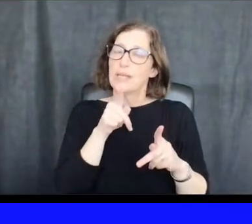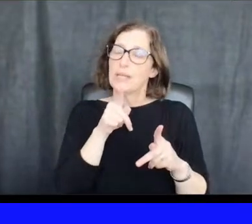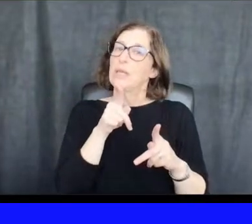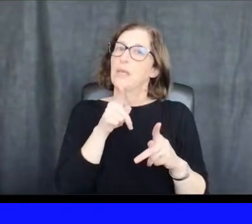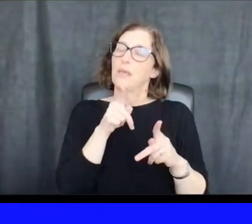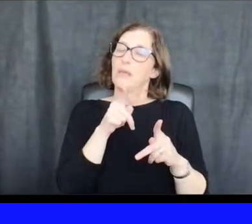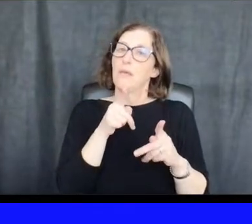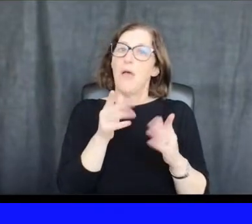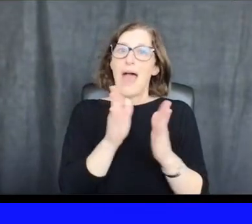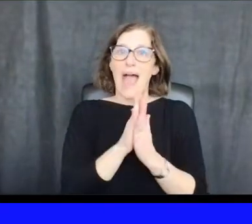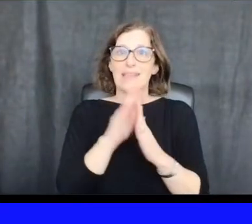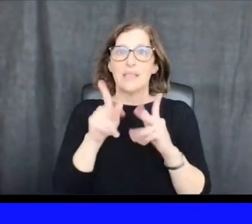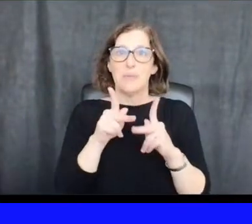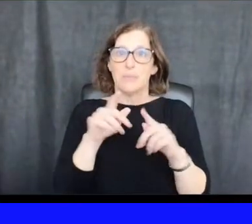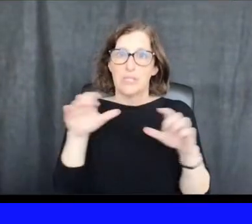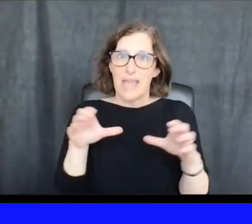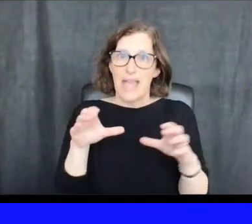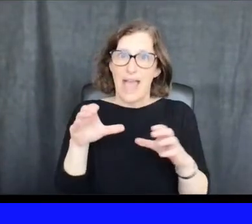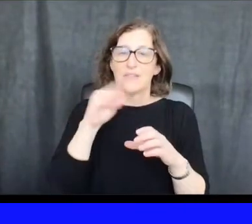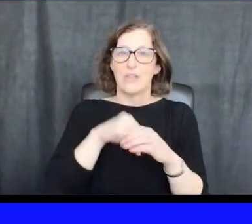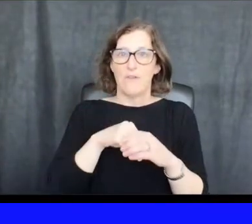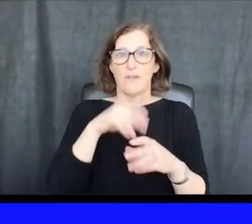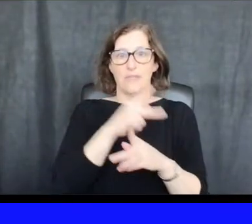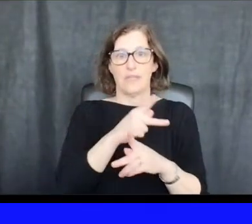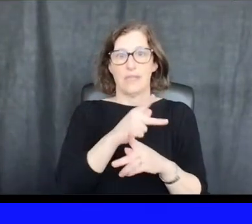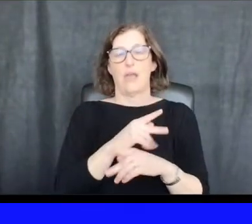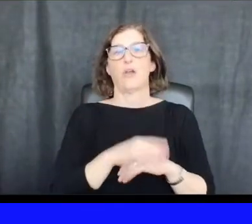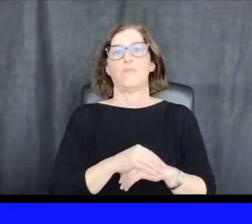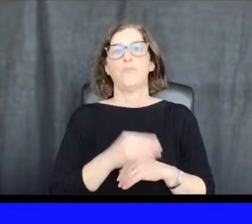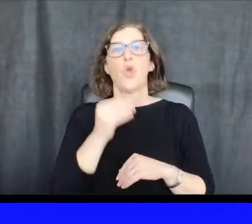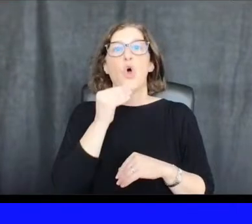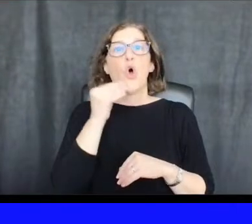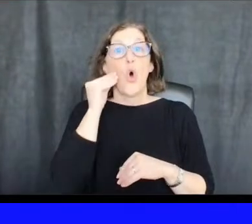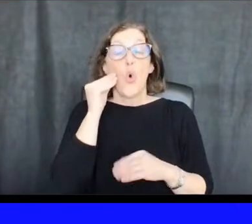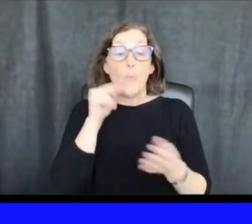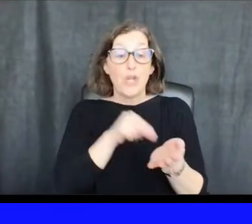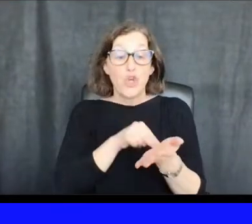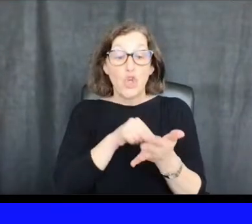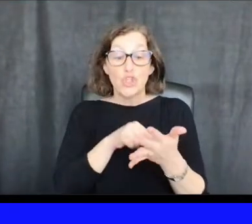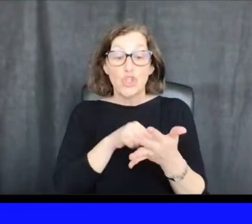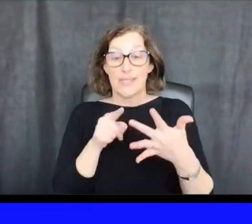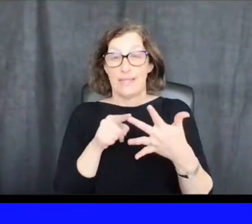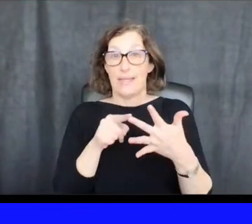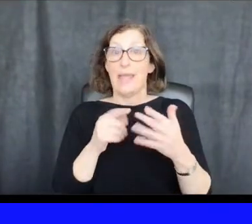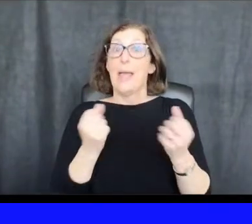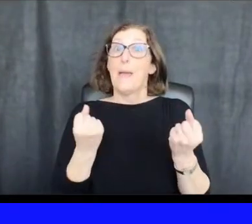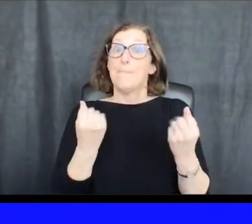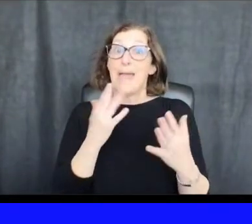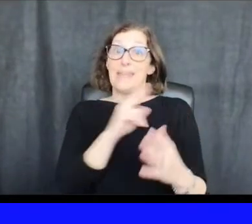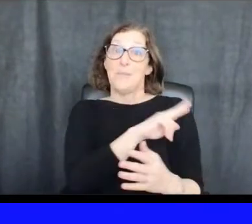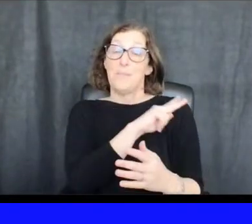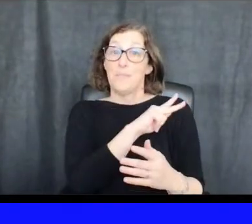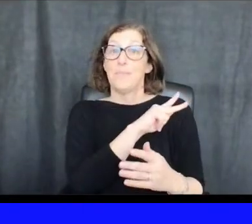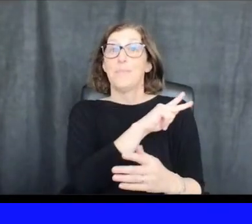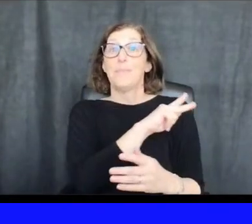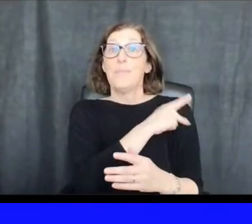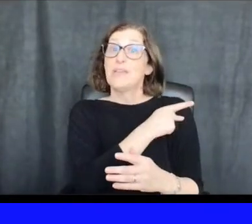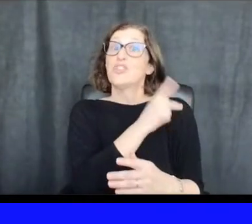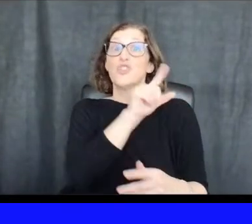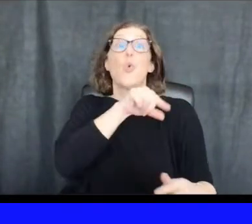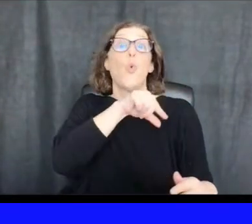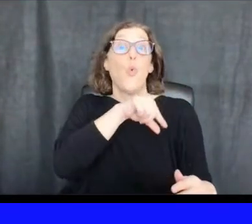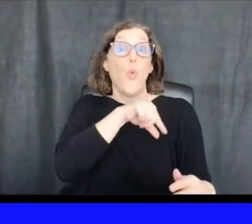area that we've started partnering with the H&H Transportation Office. Straight Medicare without Medicaid does